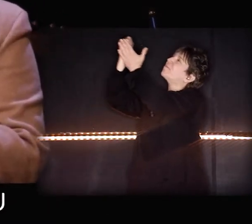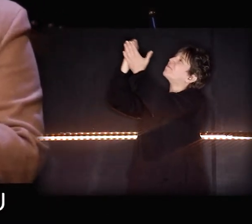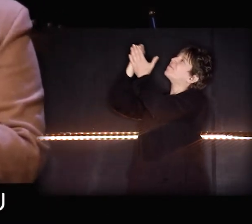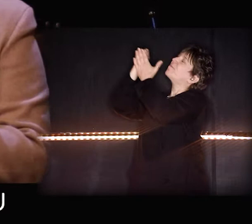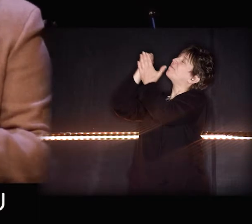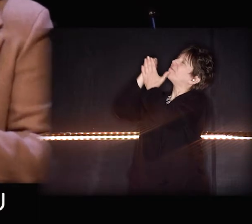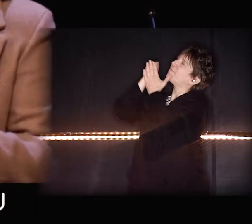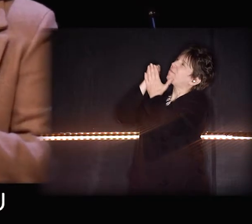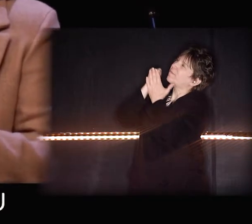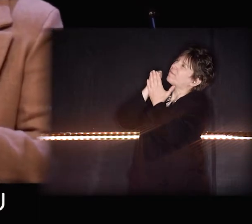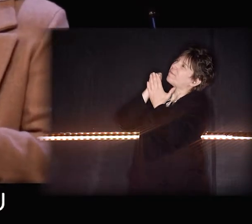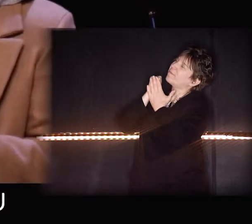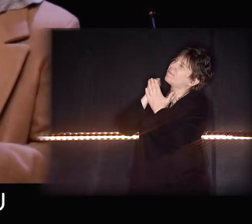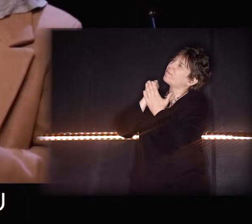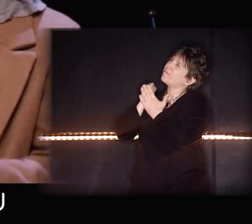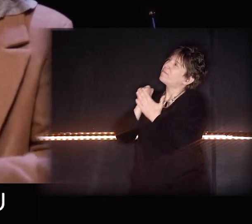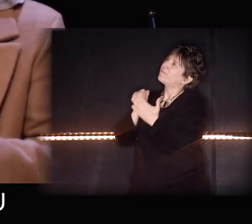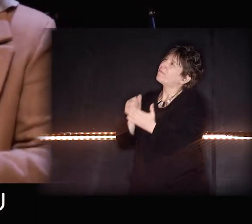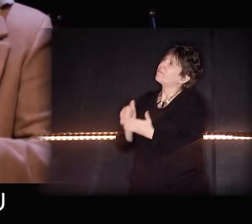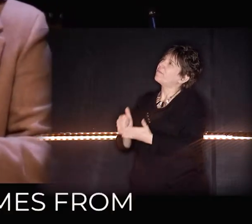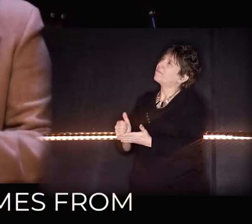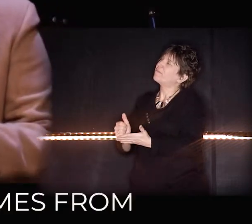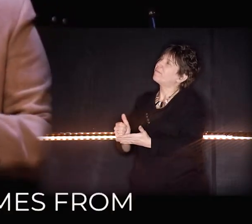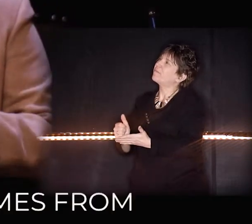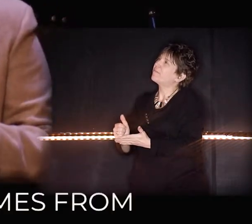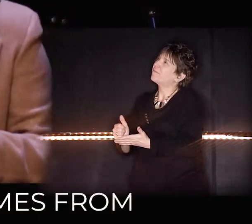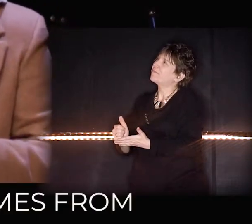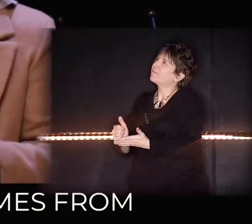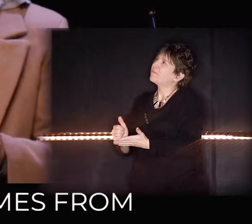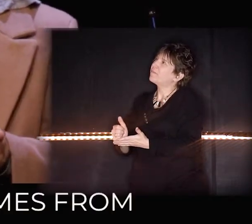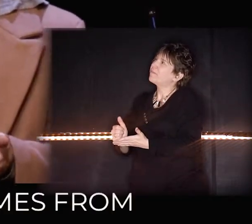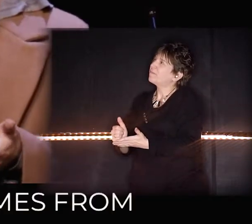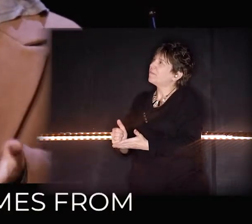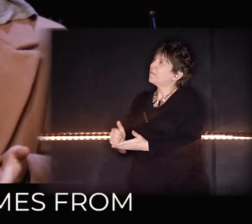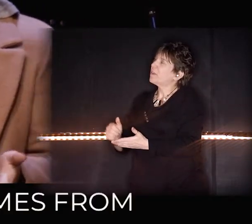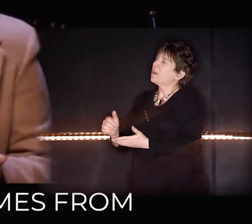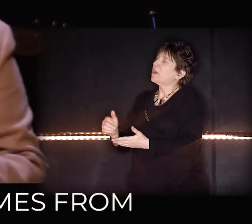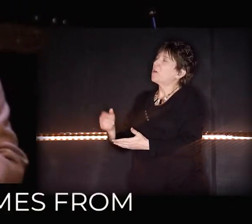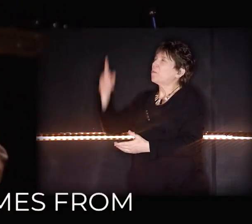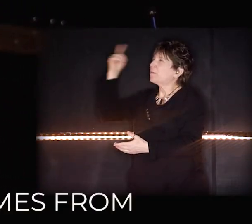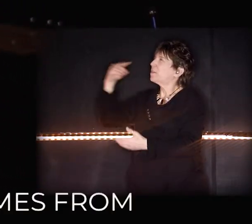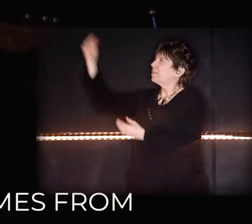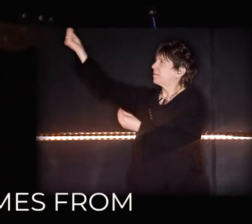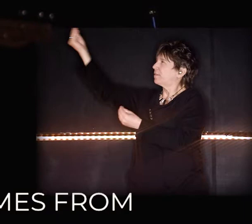God, I look to you, you're where my help comes from.